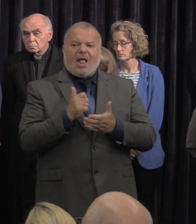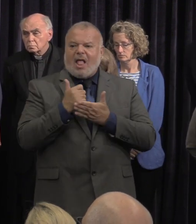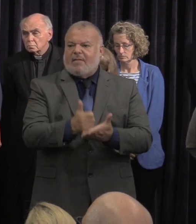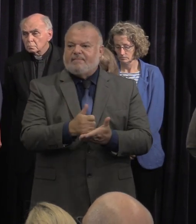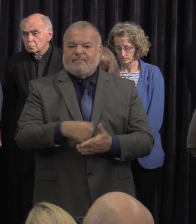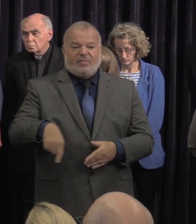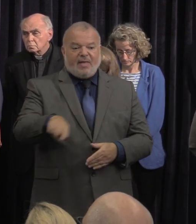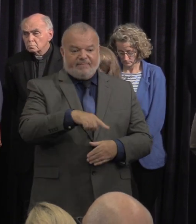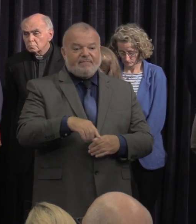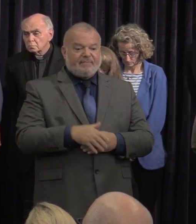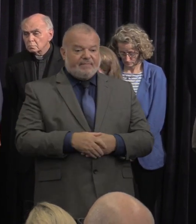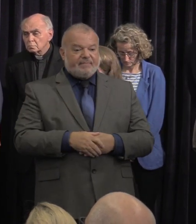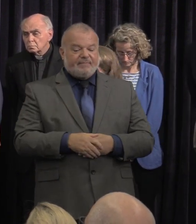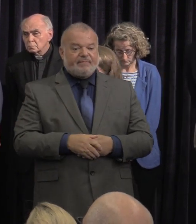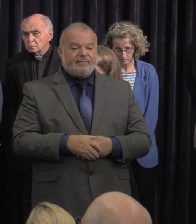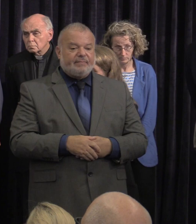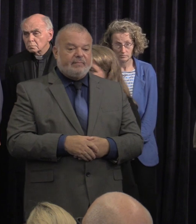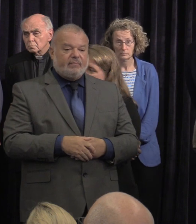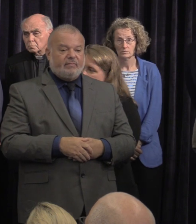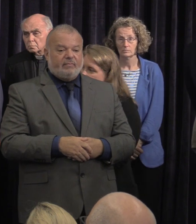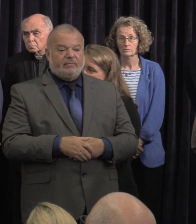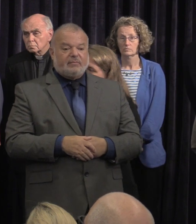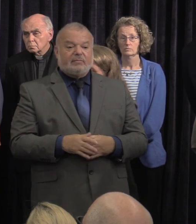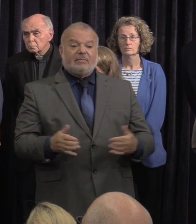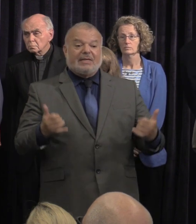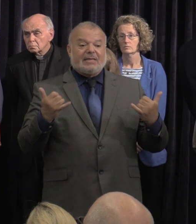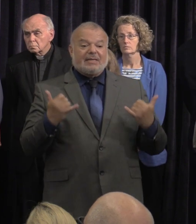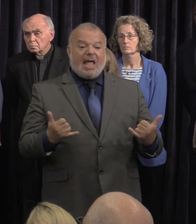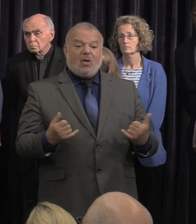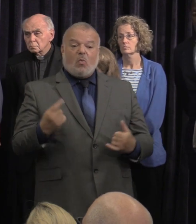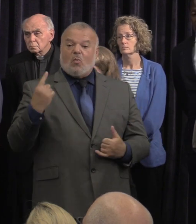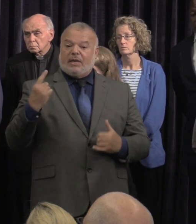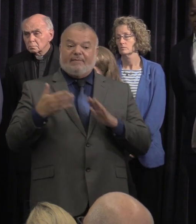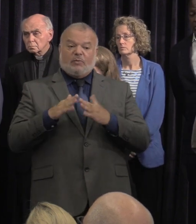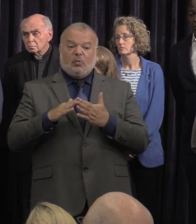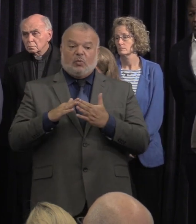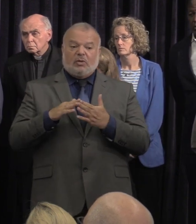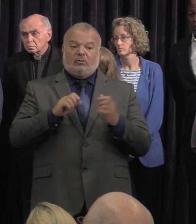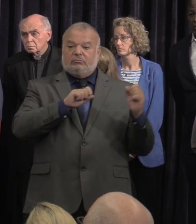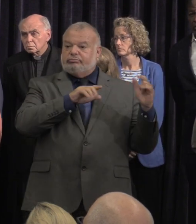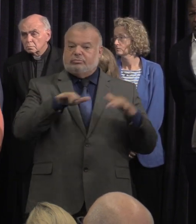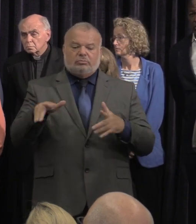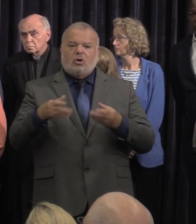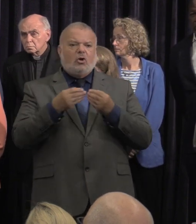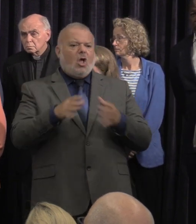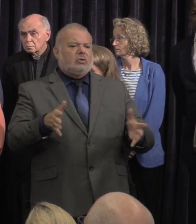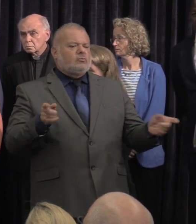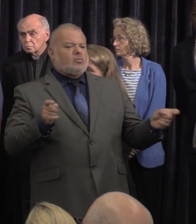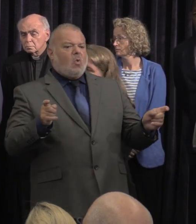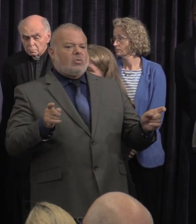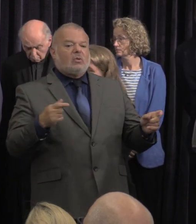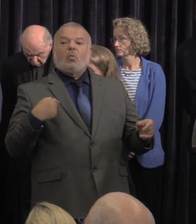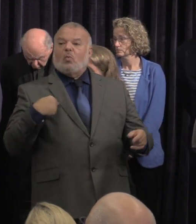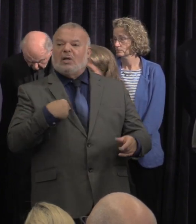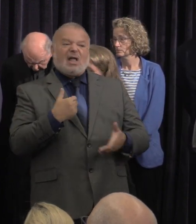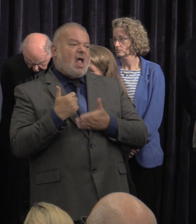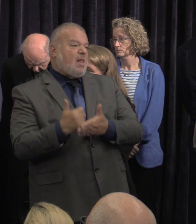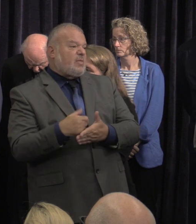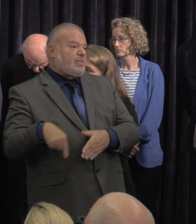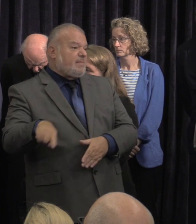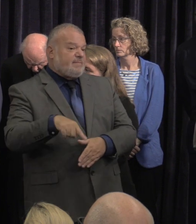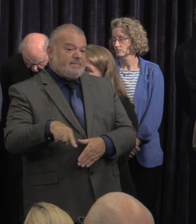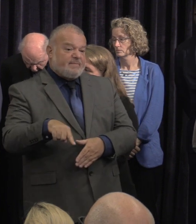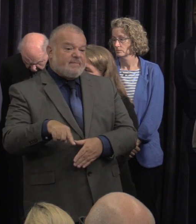strains that our communities are facing right now. But I do want to acknowledge